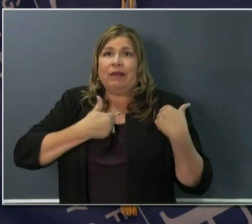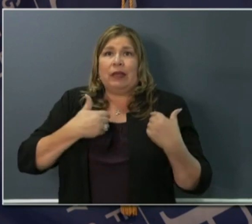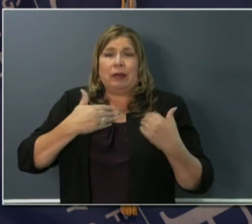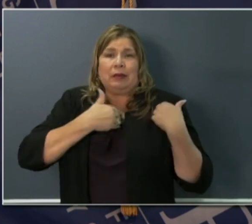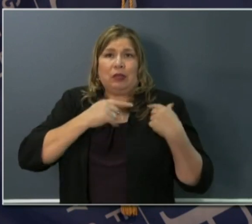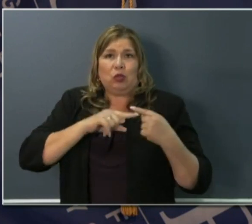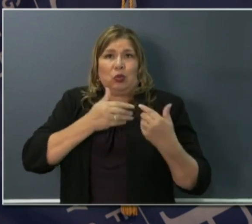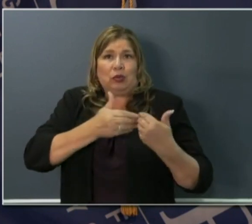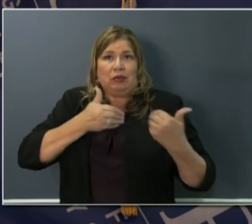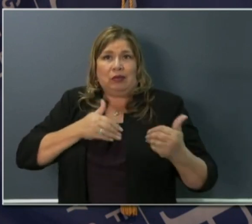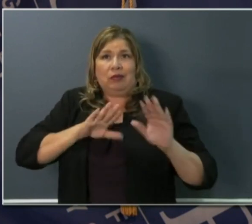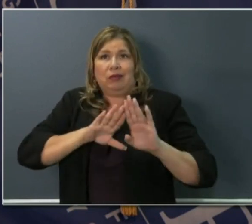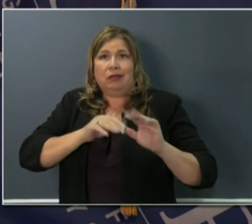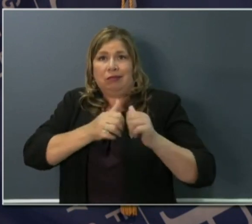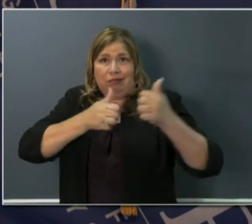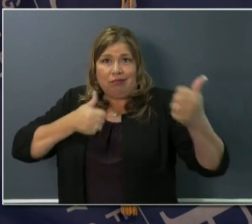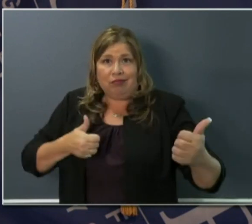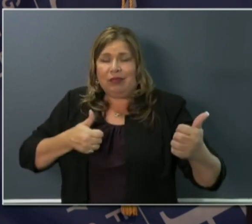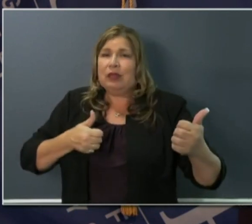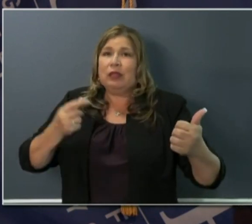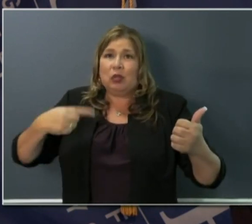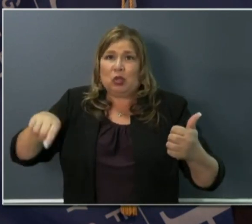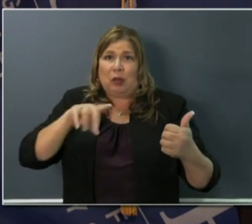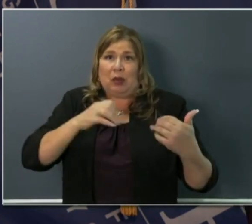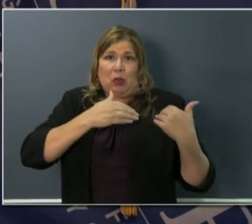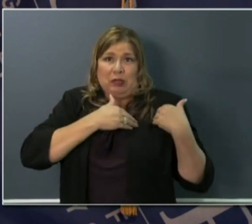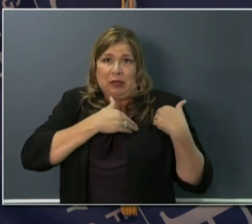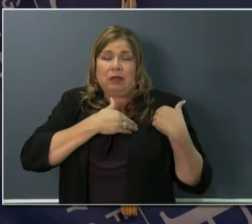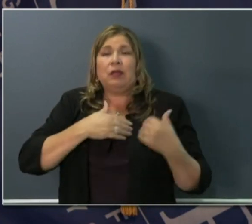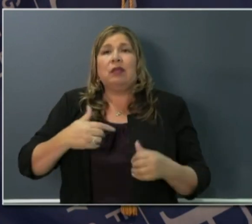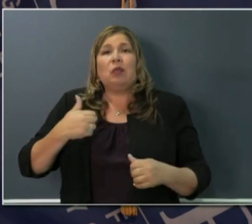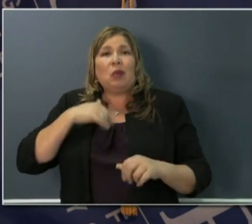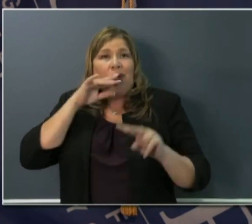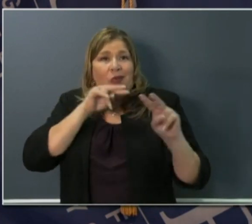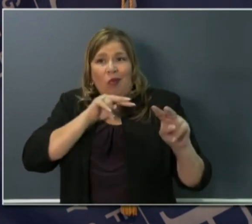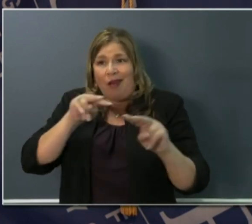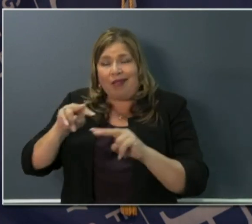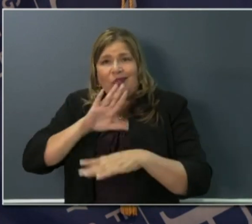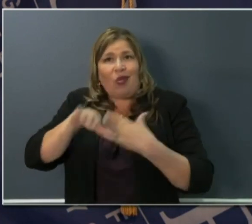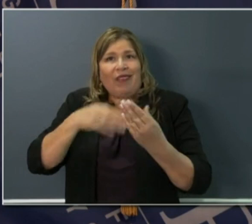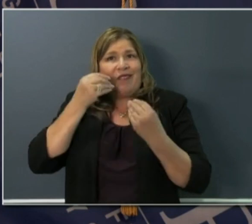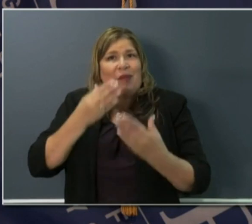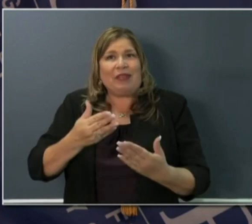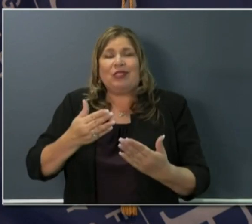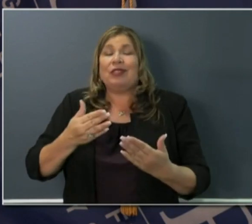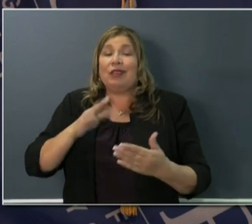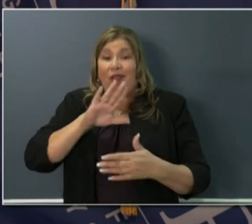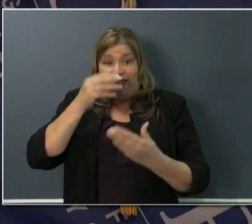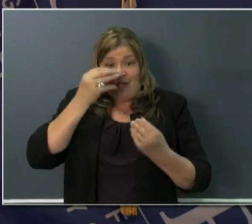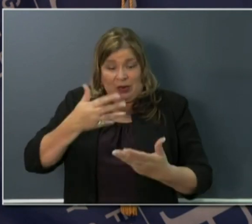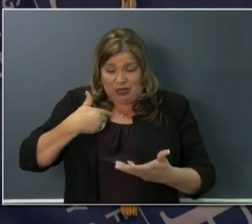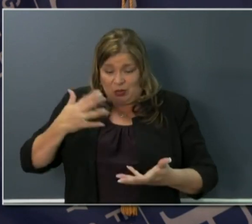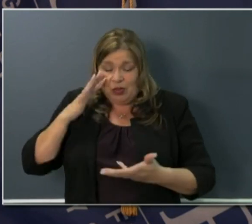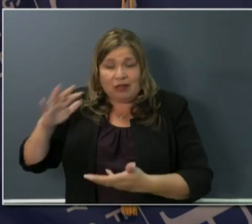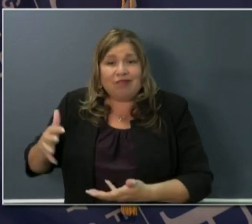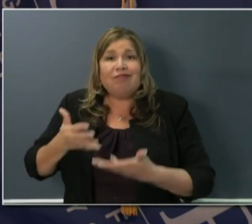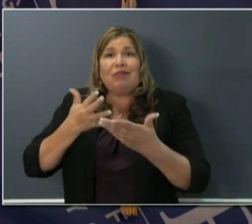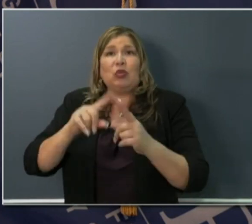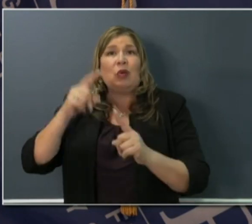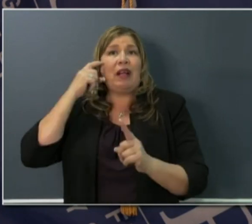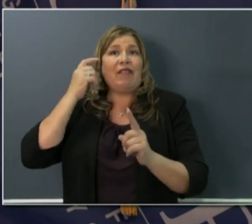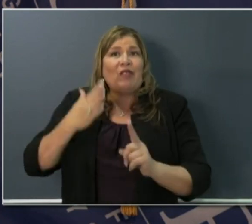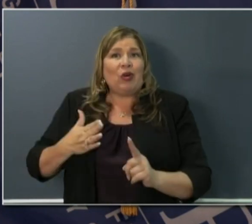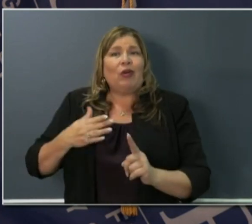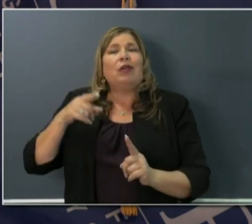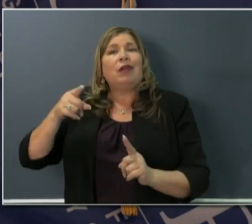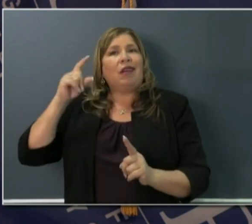and we're going to be watching that closely. And trust me, we'll let the governor know, continuing to update you on how we're doing with